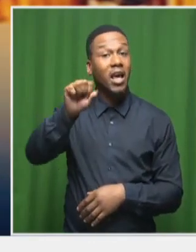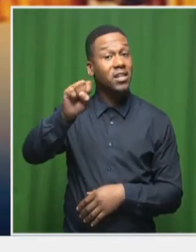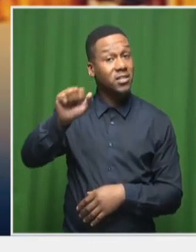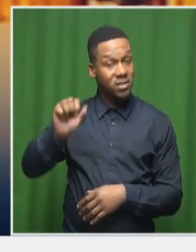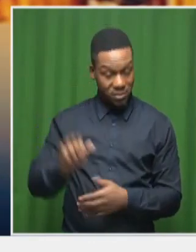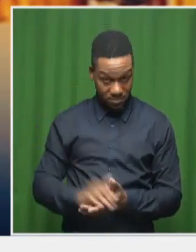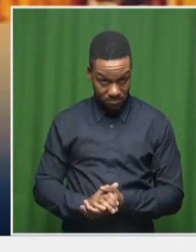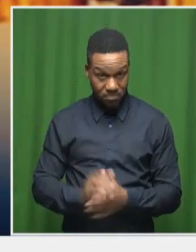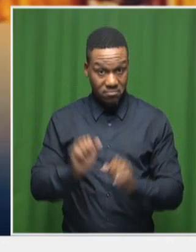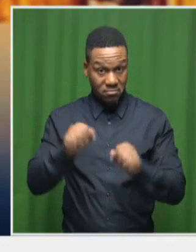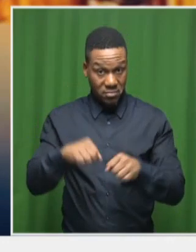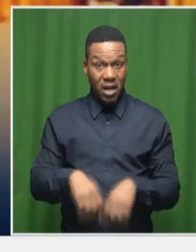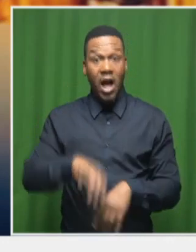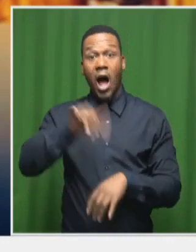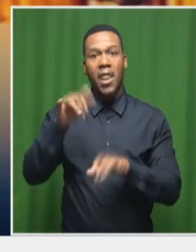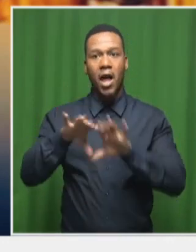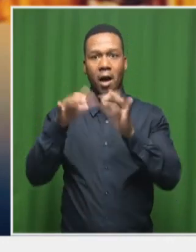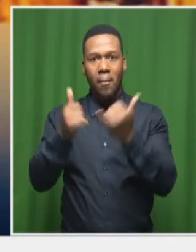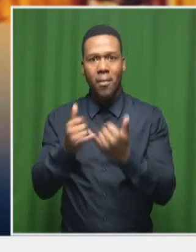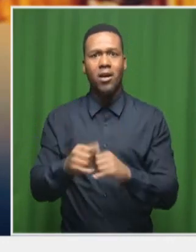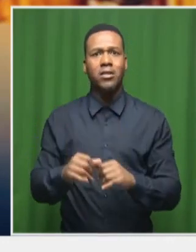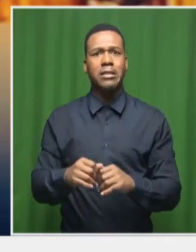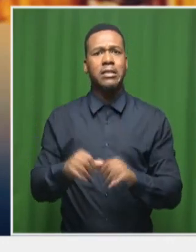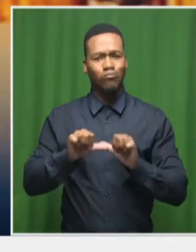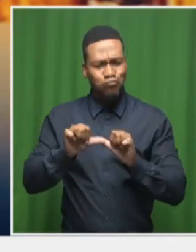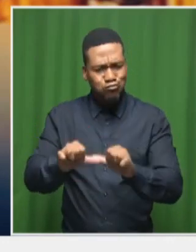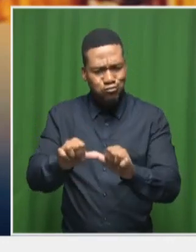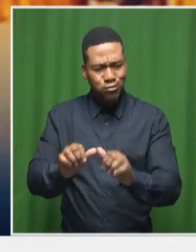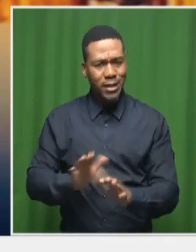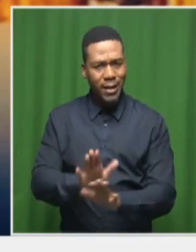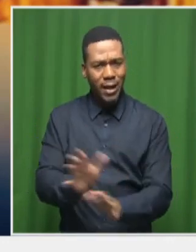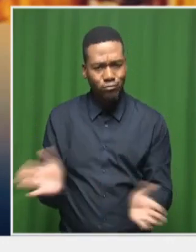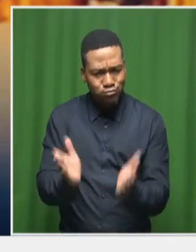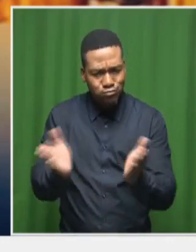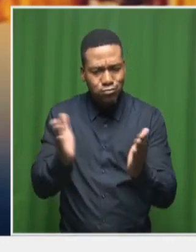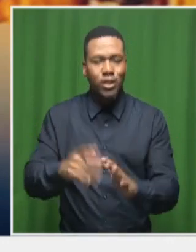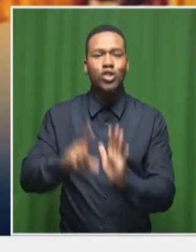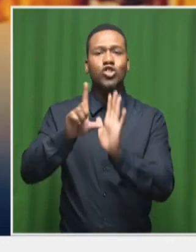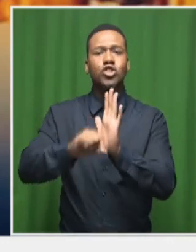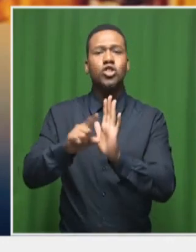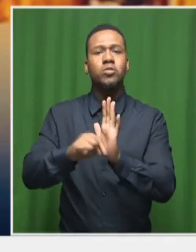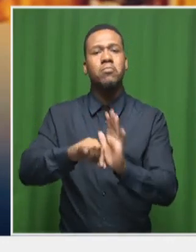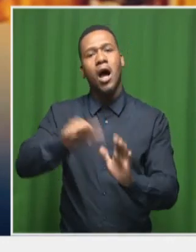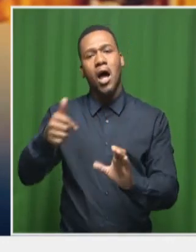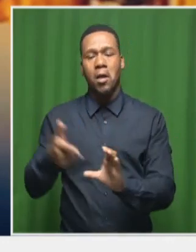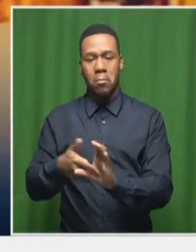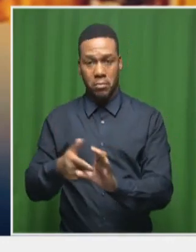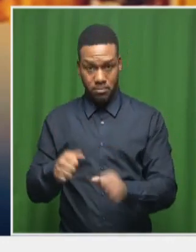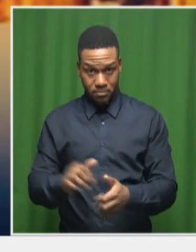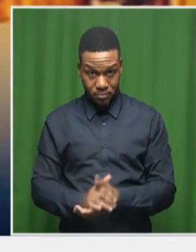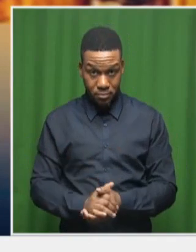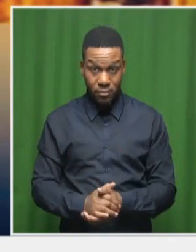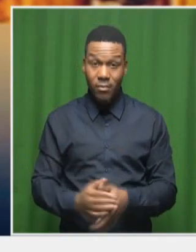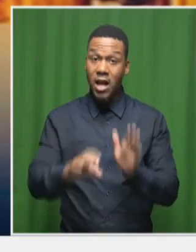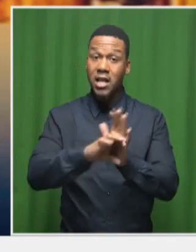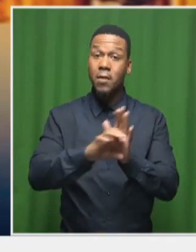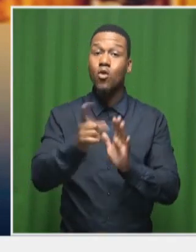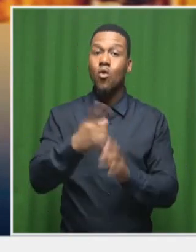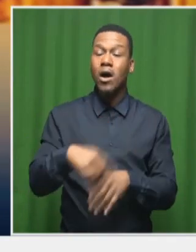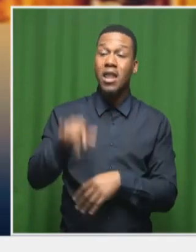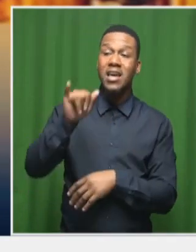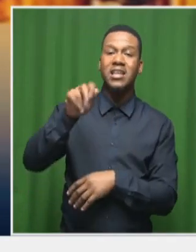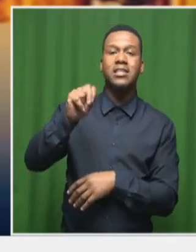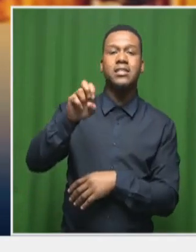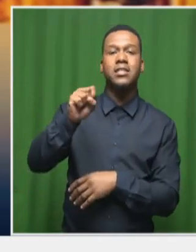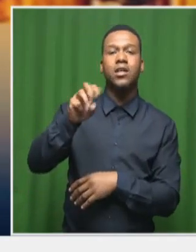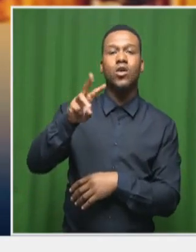for its introduction as a cheaper fuel alternative for South African motorists. An example of this is Isinkwe Energies, which is based